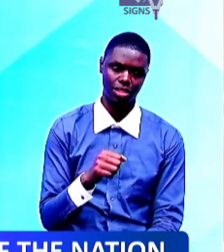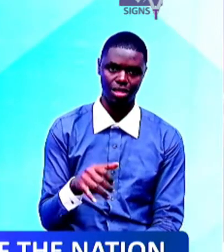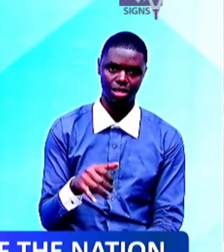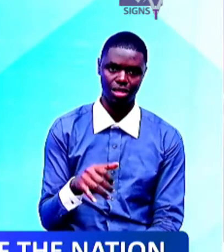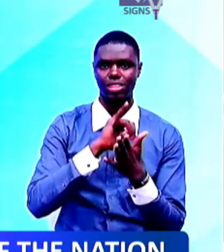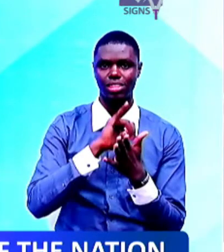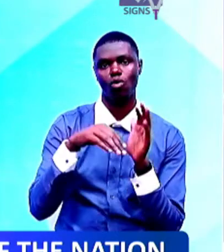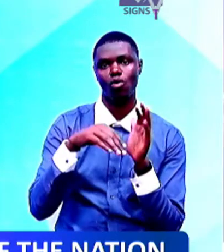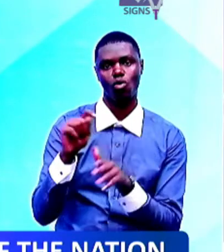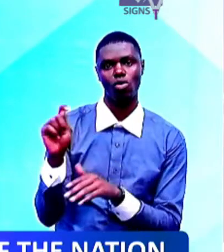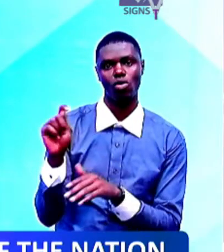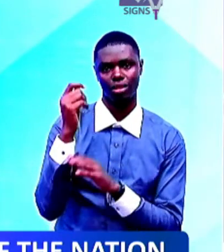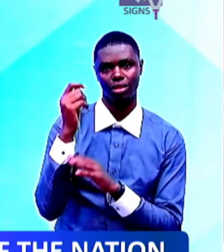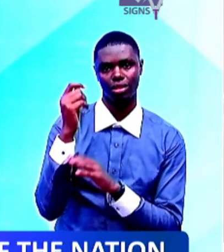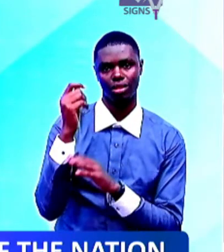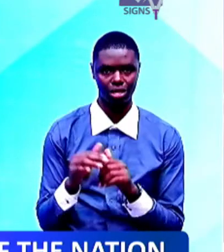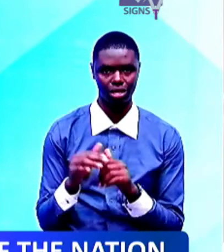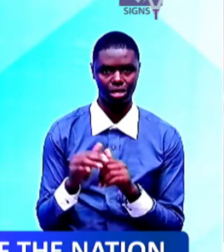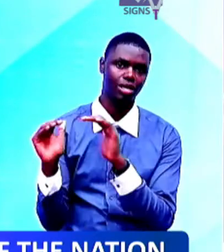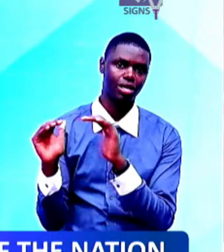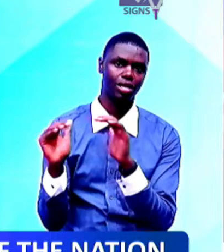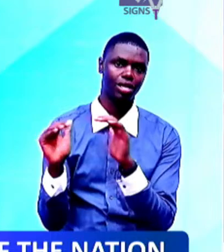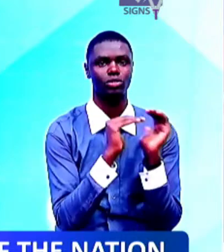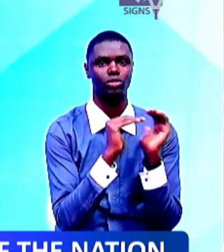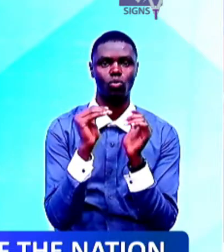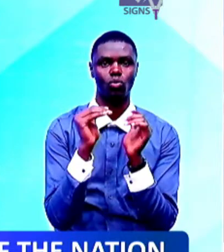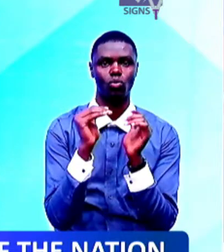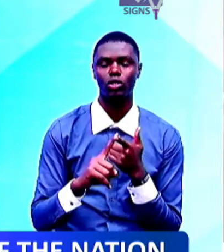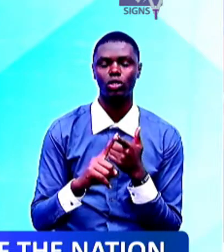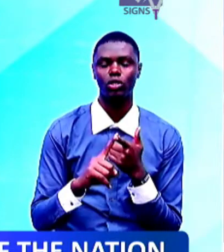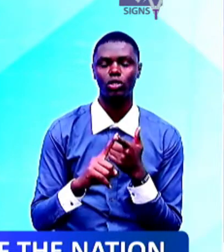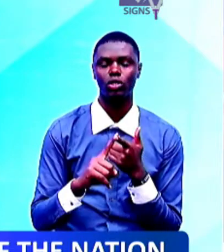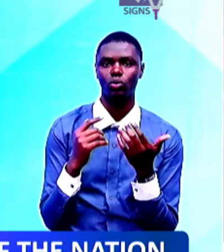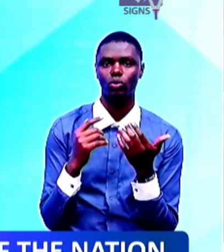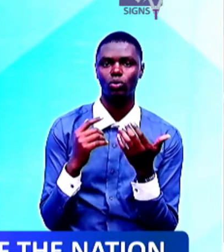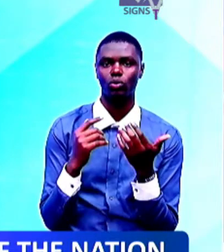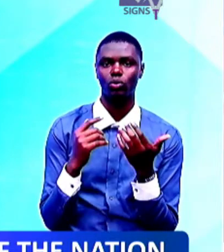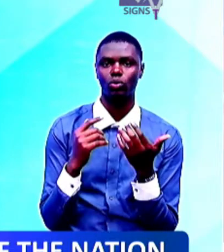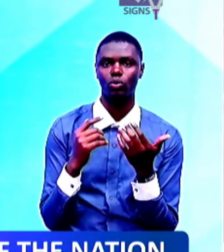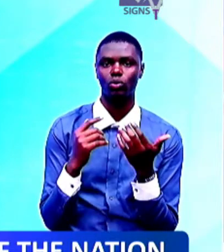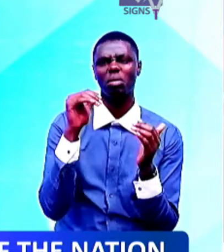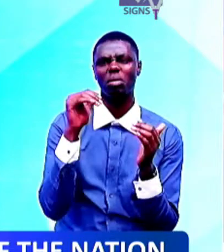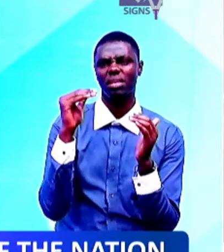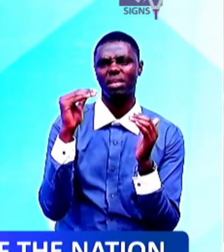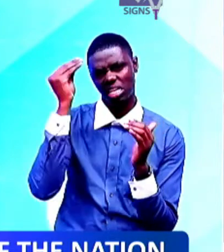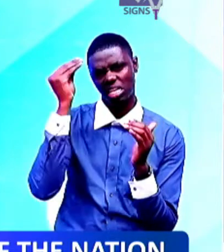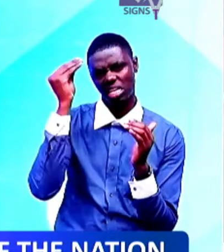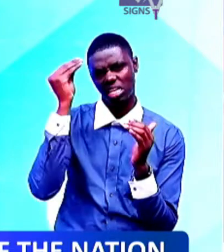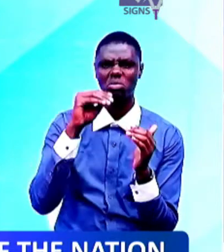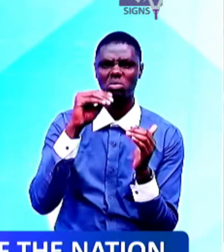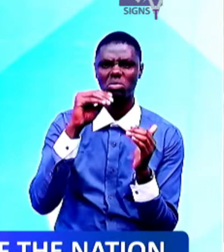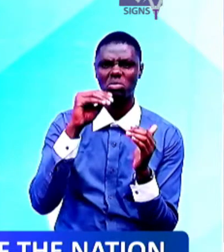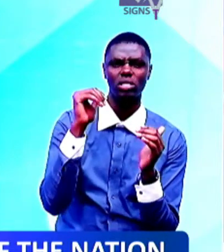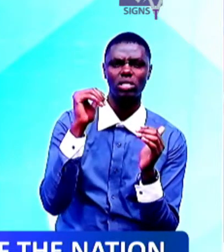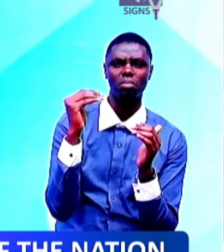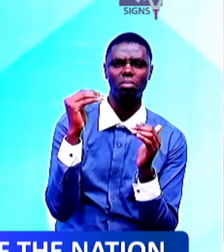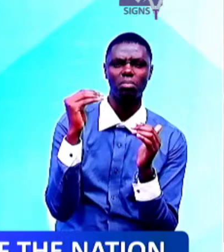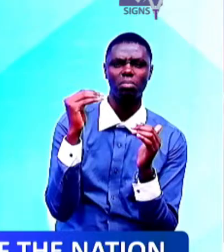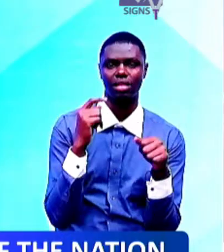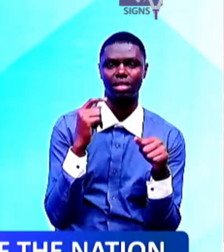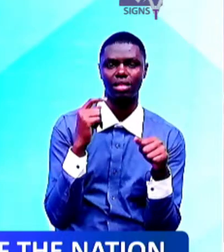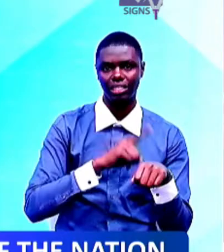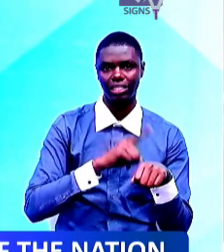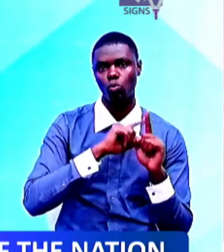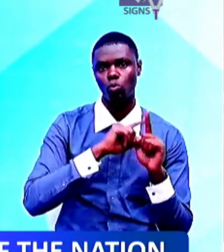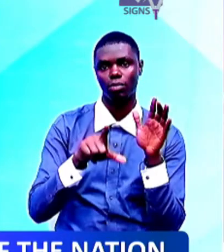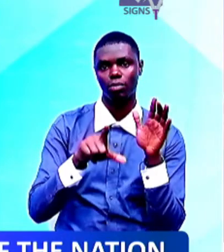every Kenyan is equal to a particular degree. Probably not in education, probably not in health, but when we come to the